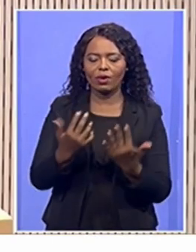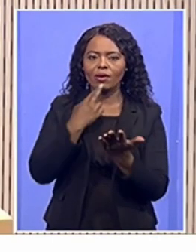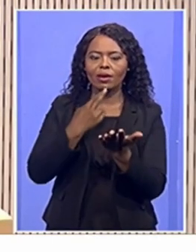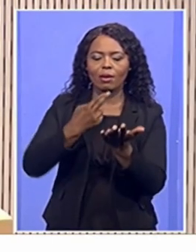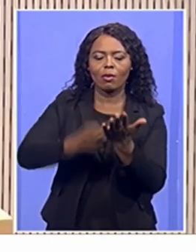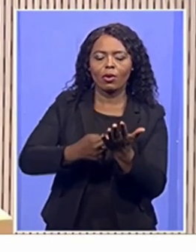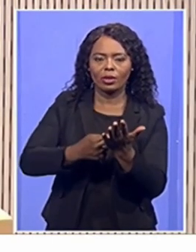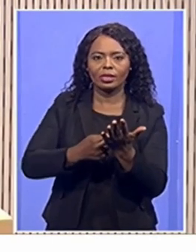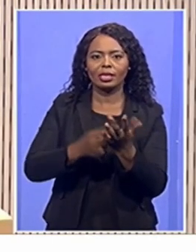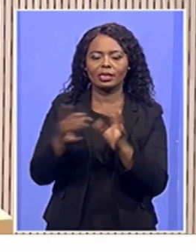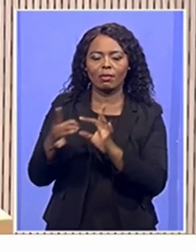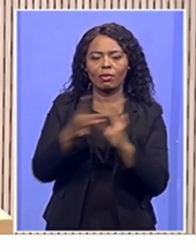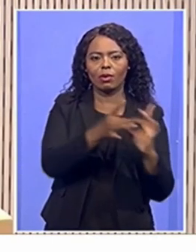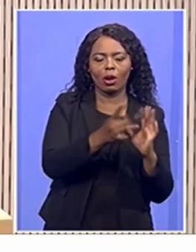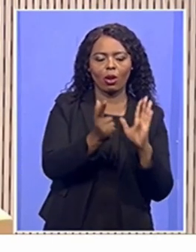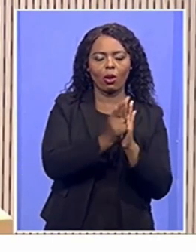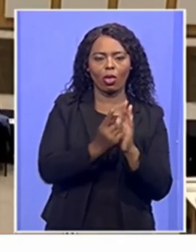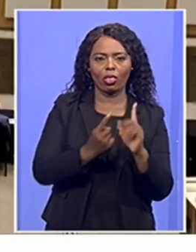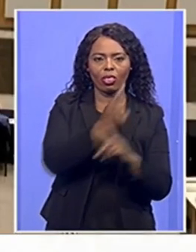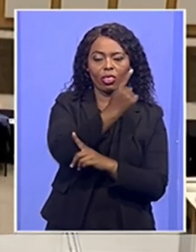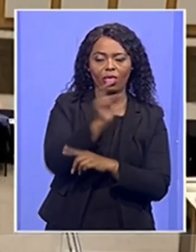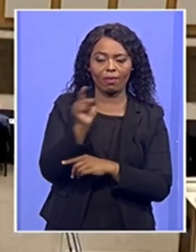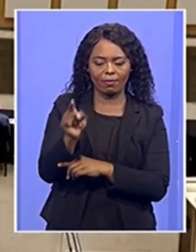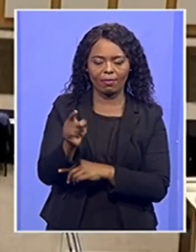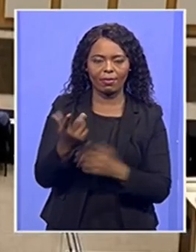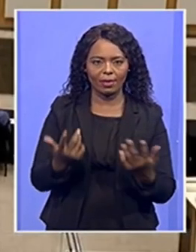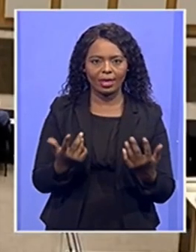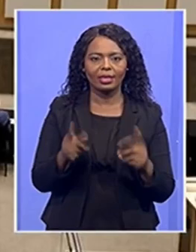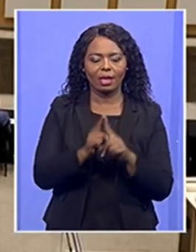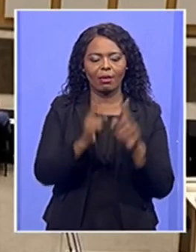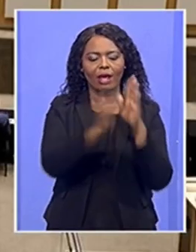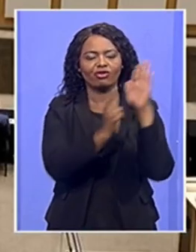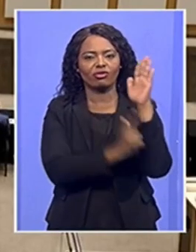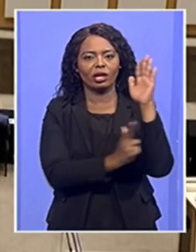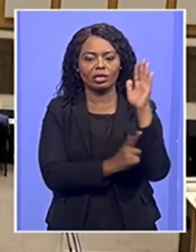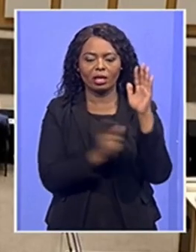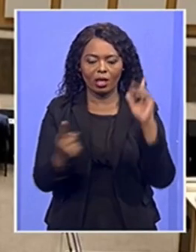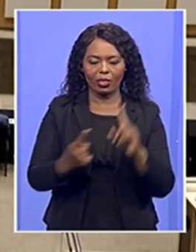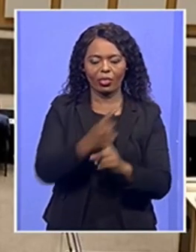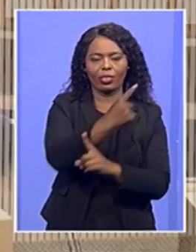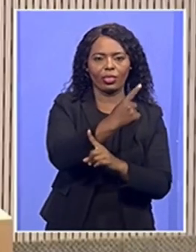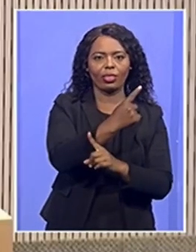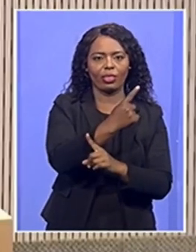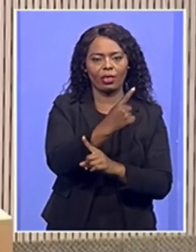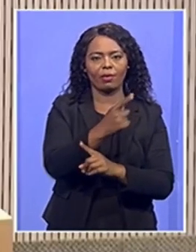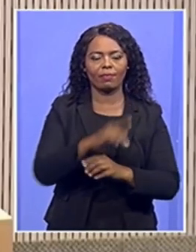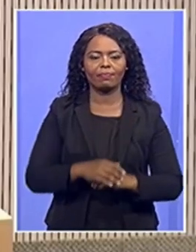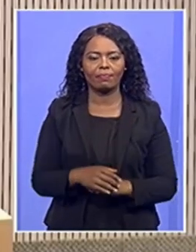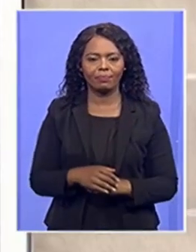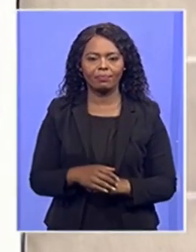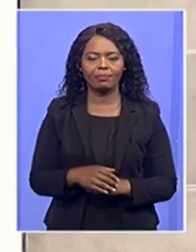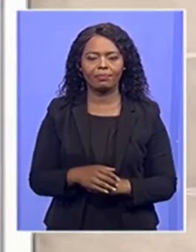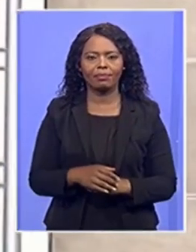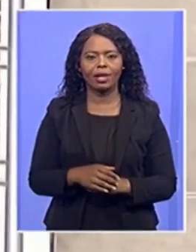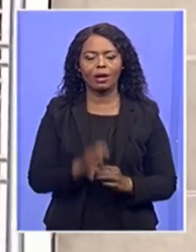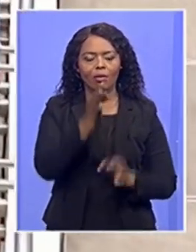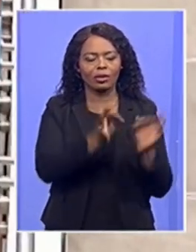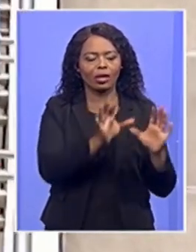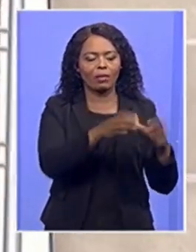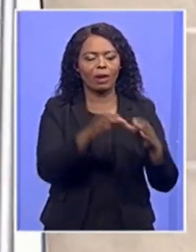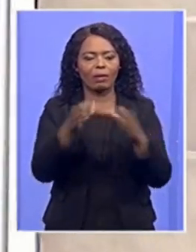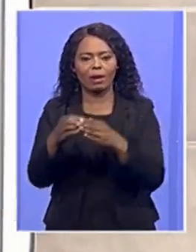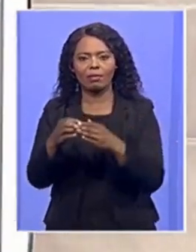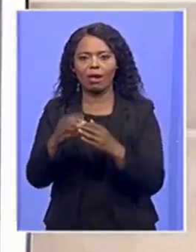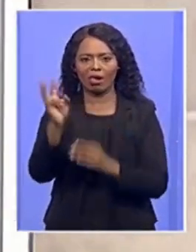compliance with laws and legislation as well as related internal controls. Mikhayabu Hanyeti isi